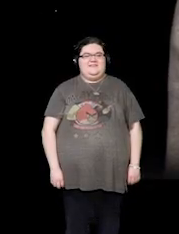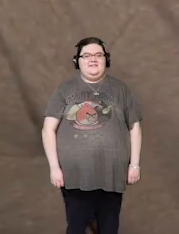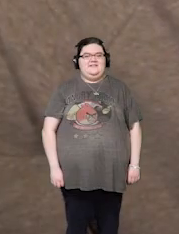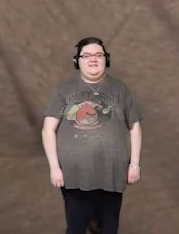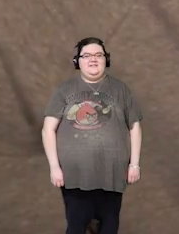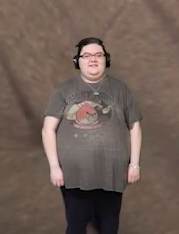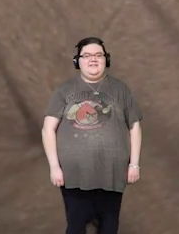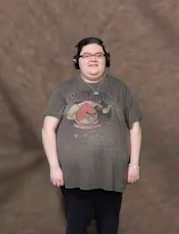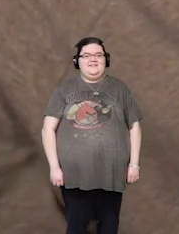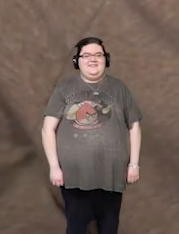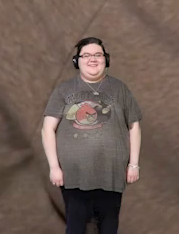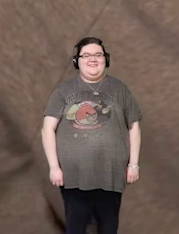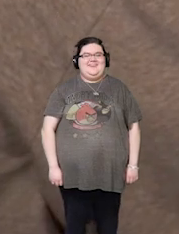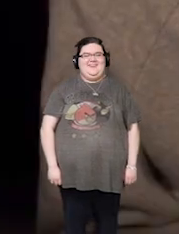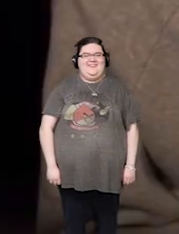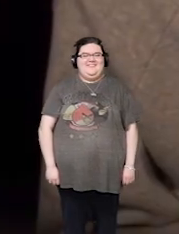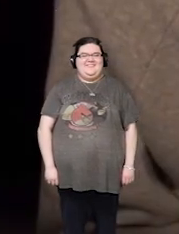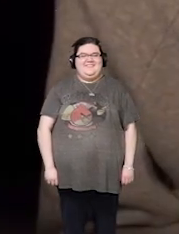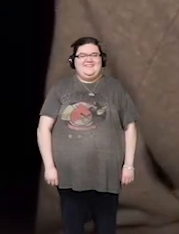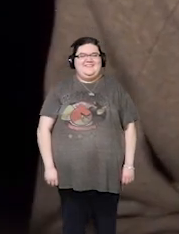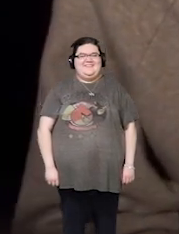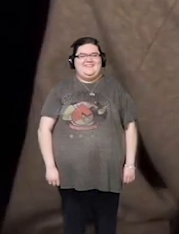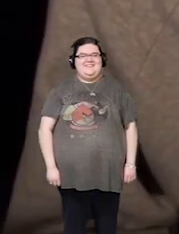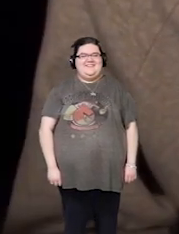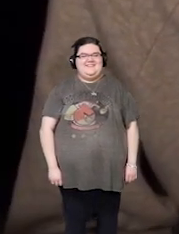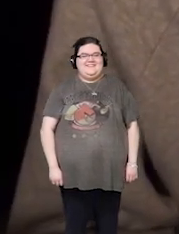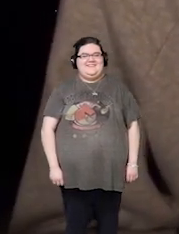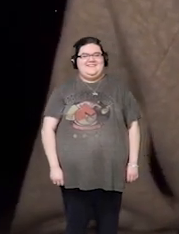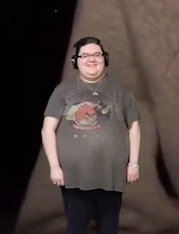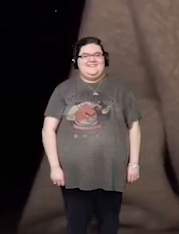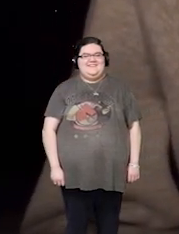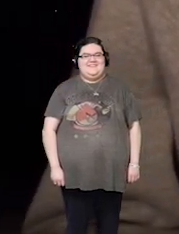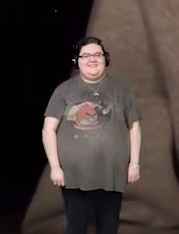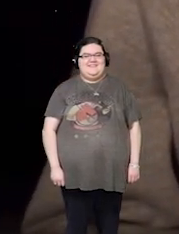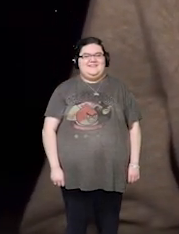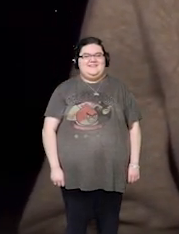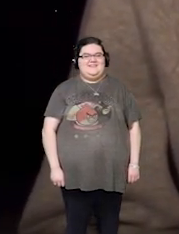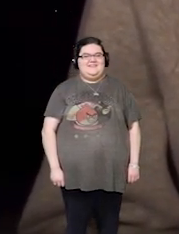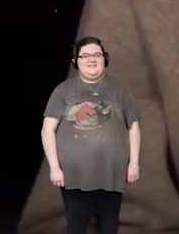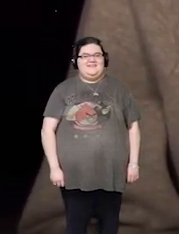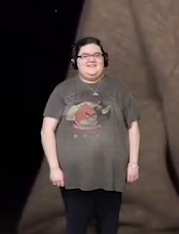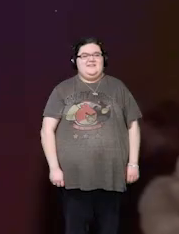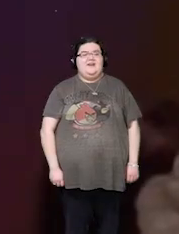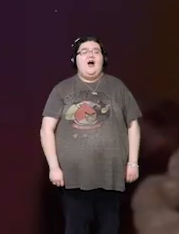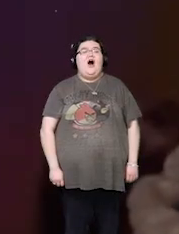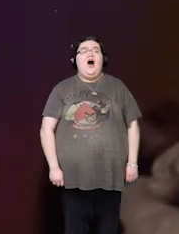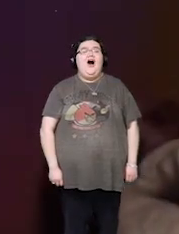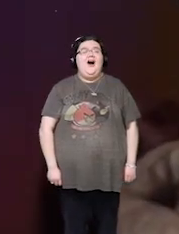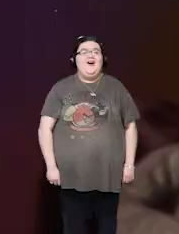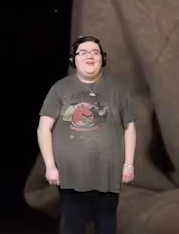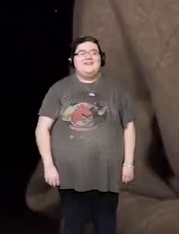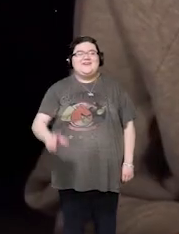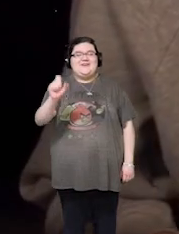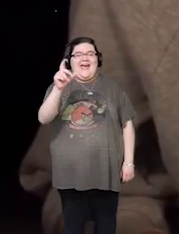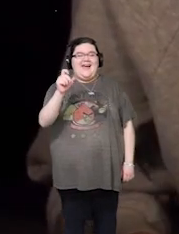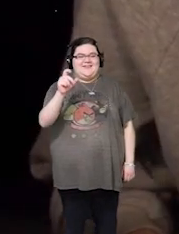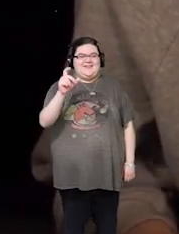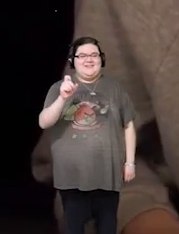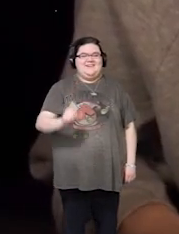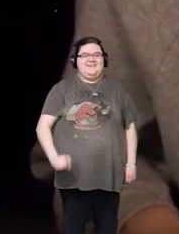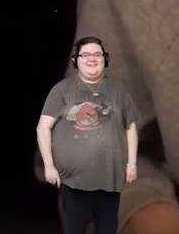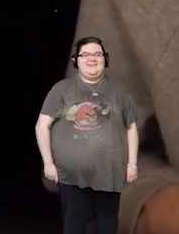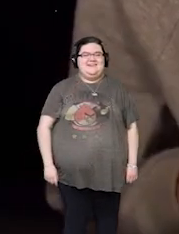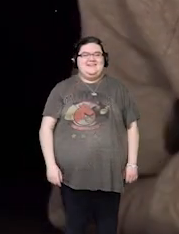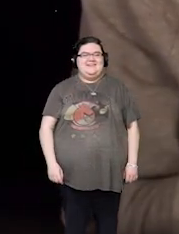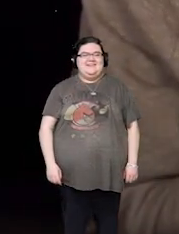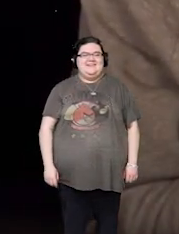smelt is? What? Why are you pointing? Oh. You know the stuff that you bought, that fake poo smell stuff? Oh! Liquid ass.